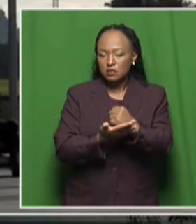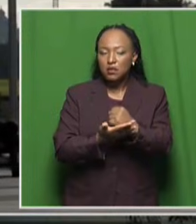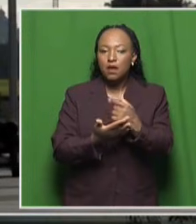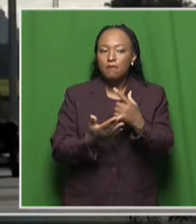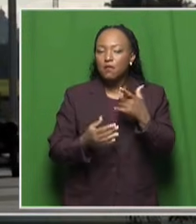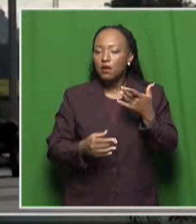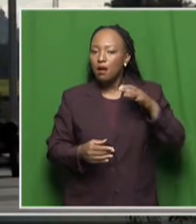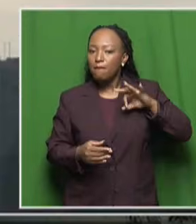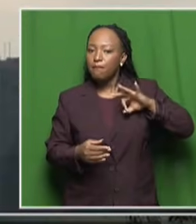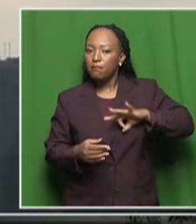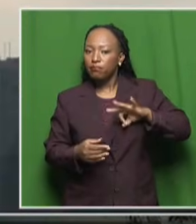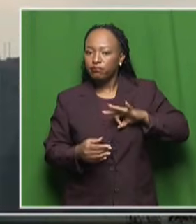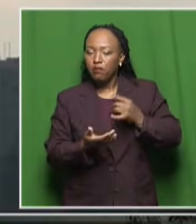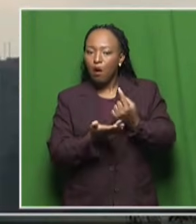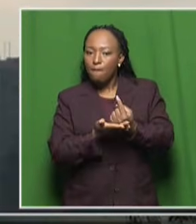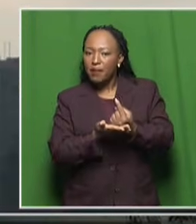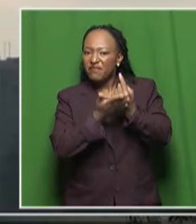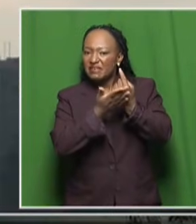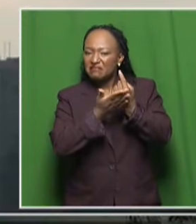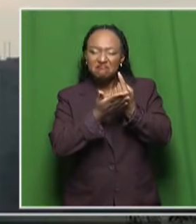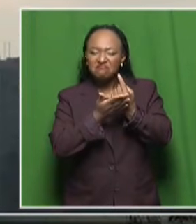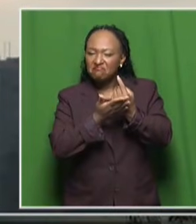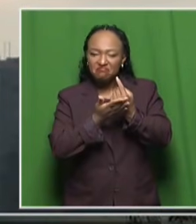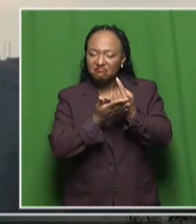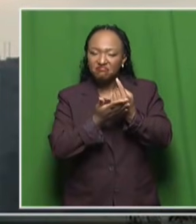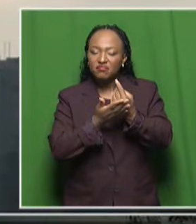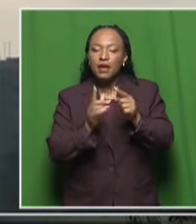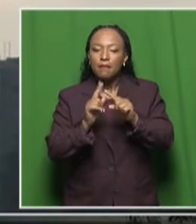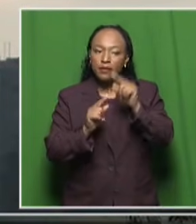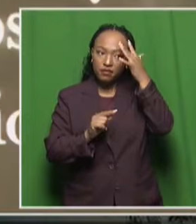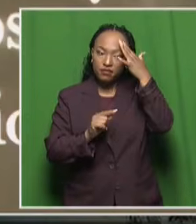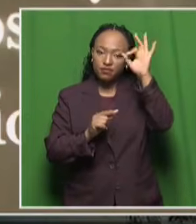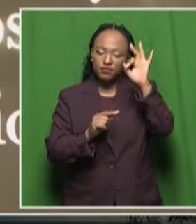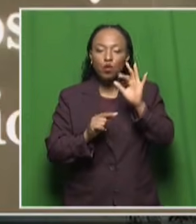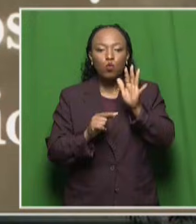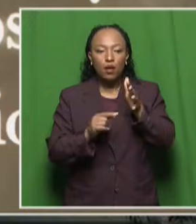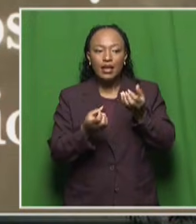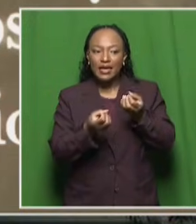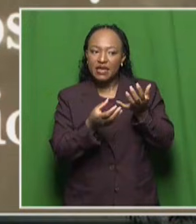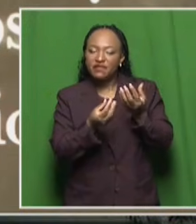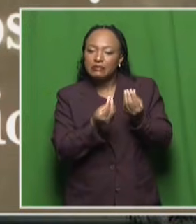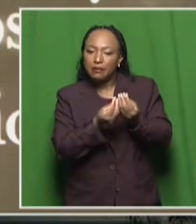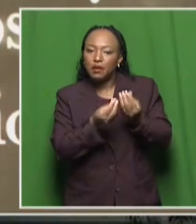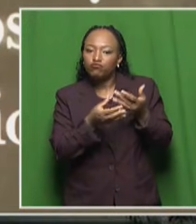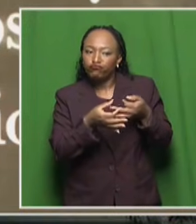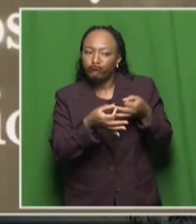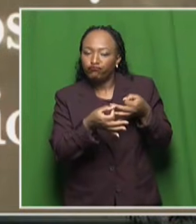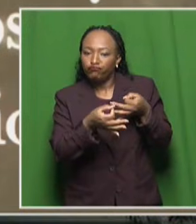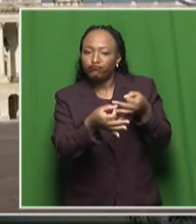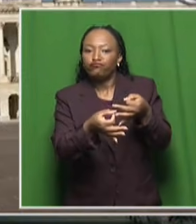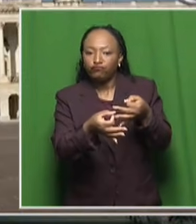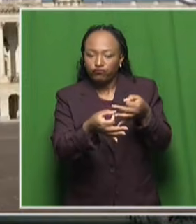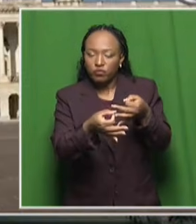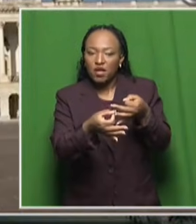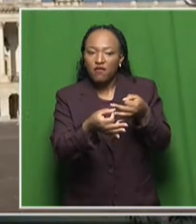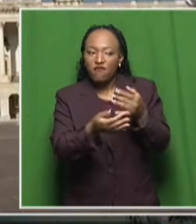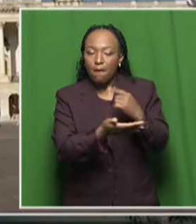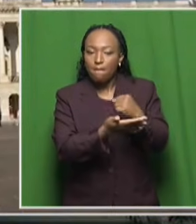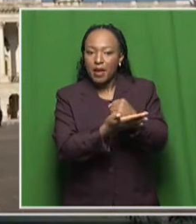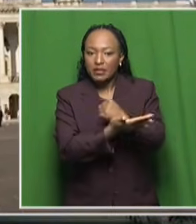privileges. But usually states would extend some level of courtesies for diplomatic passport,